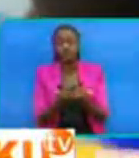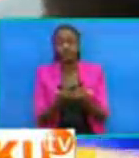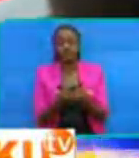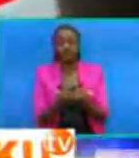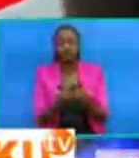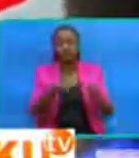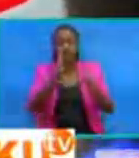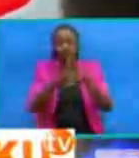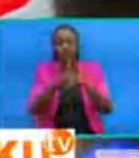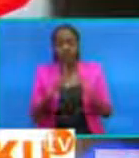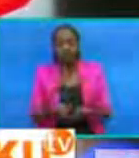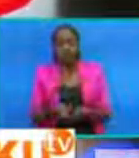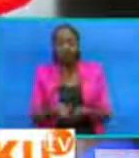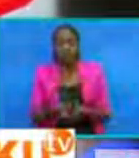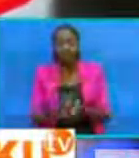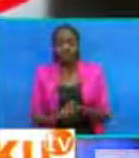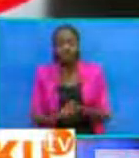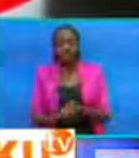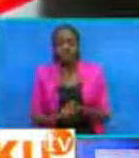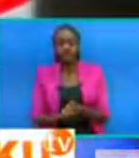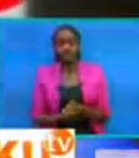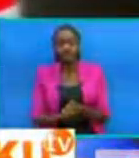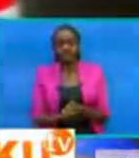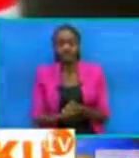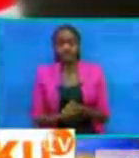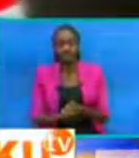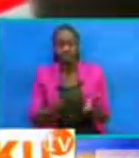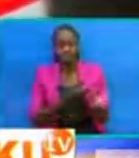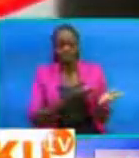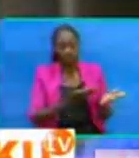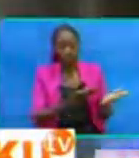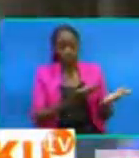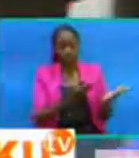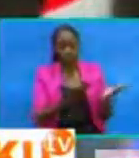We also extend a warm welcome